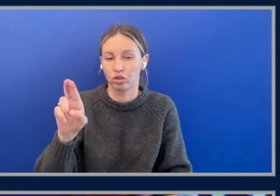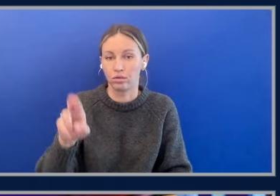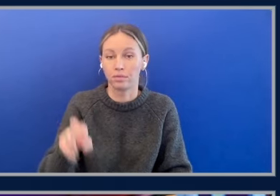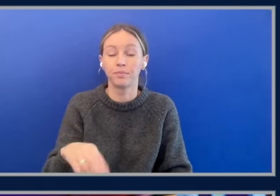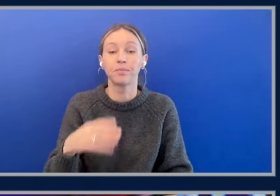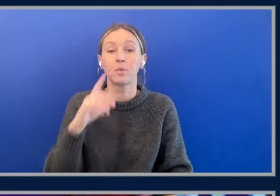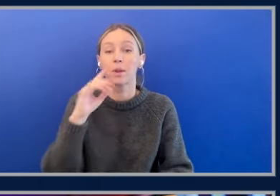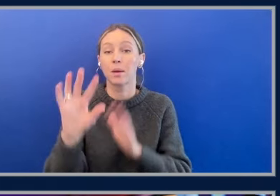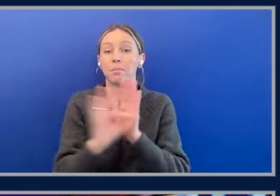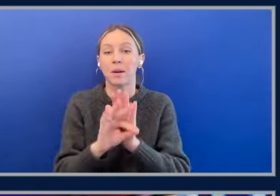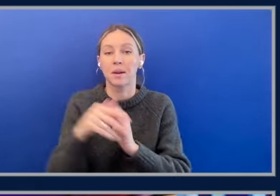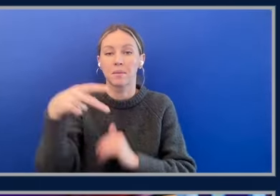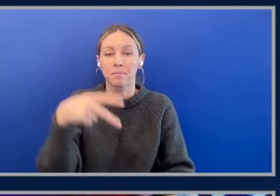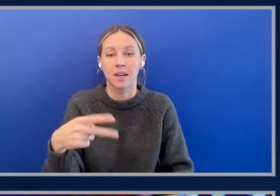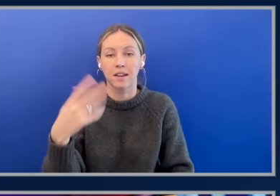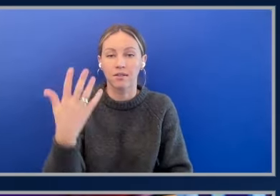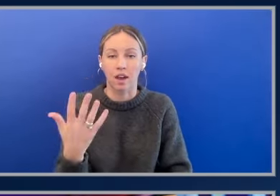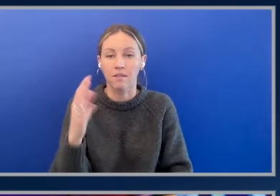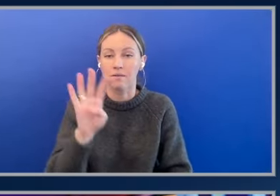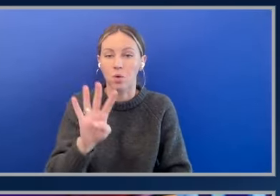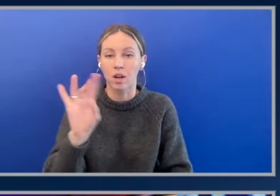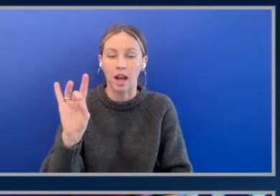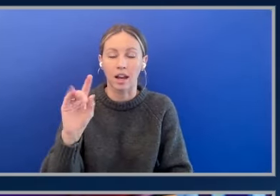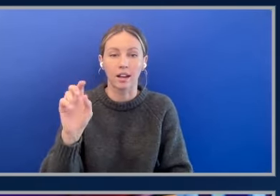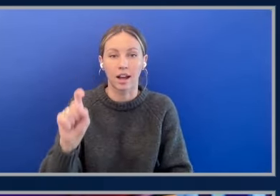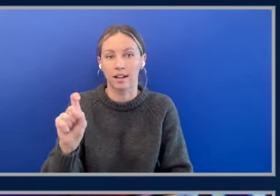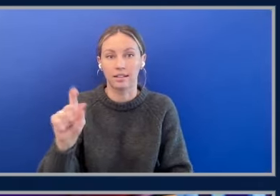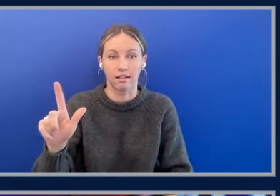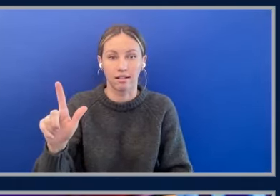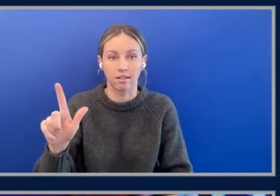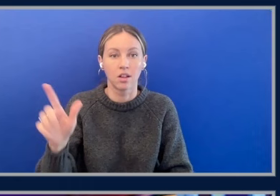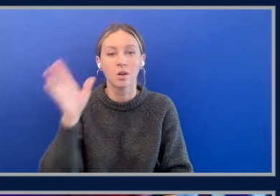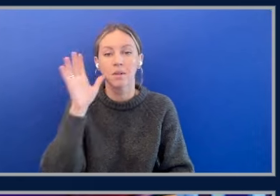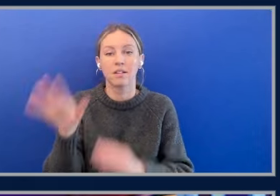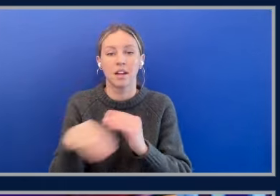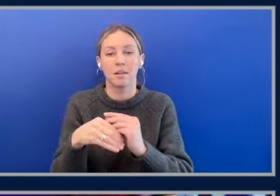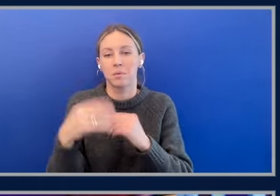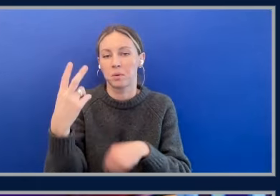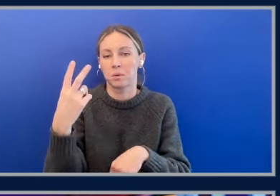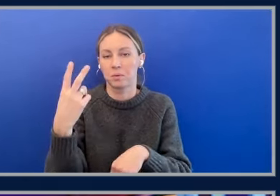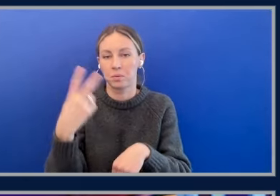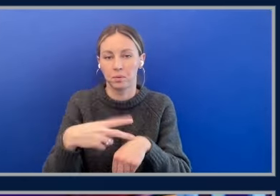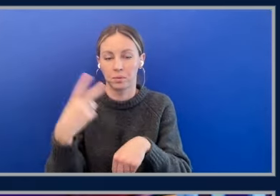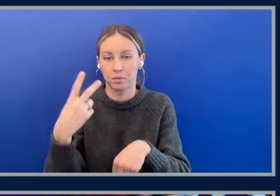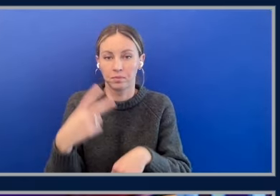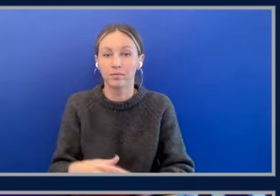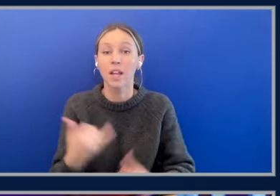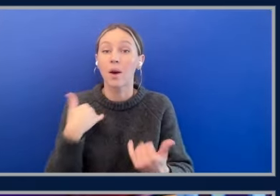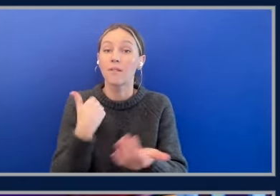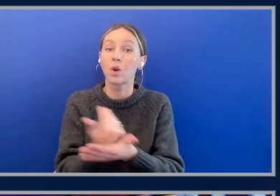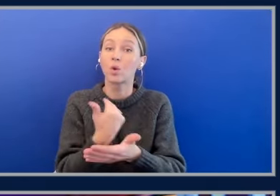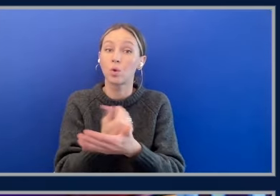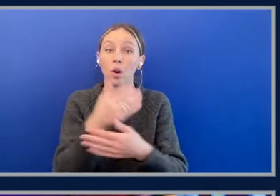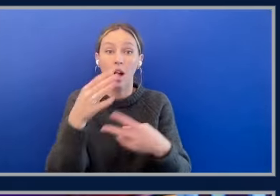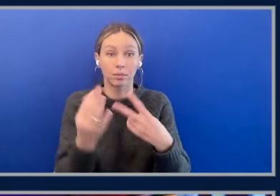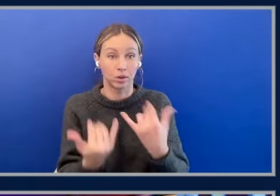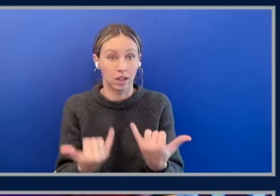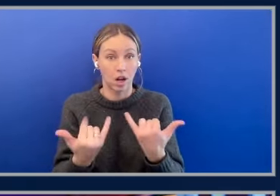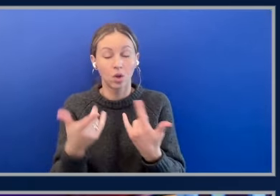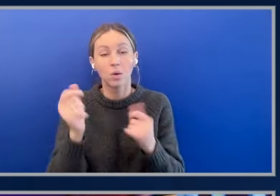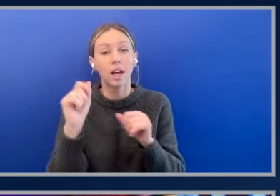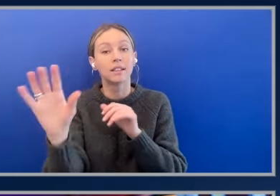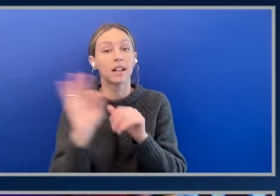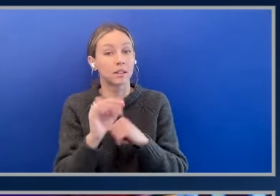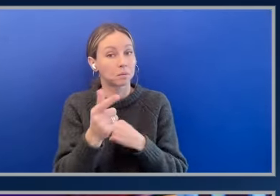the P548XL, and I set a quantity of 2 instances. Now we have this new option. So you can select if you want